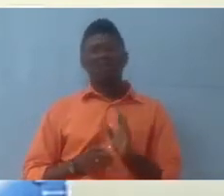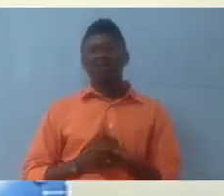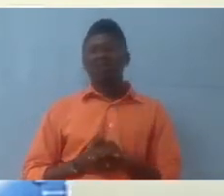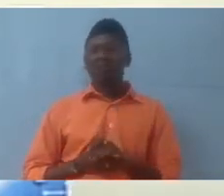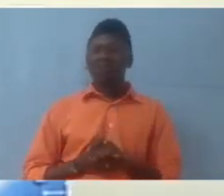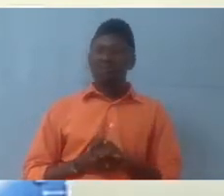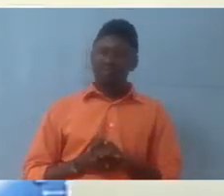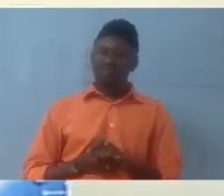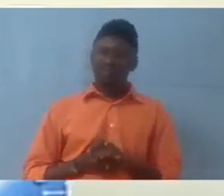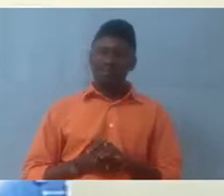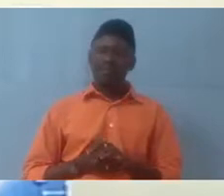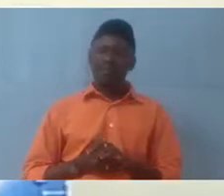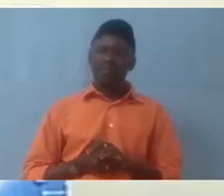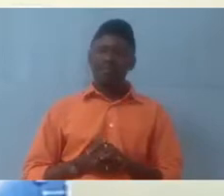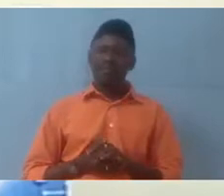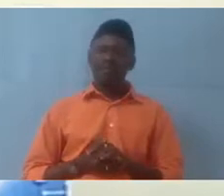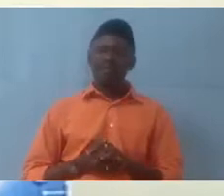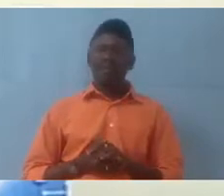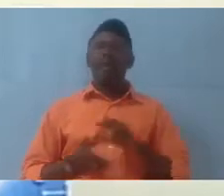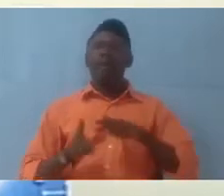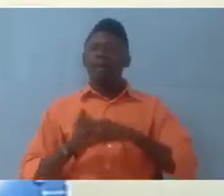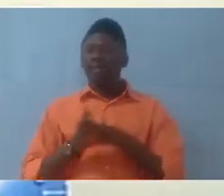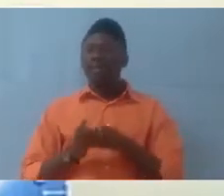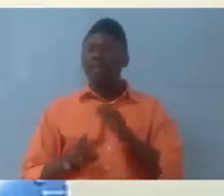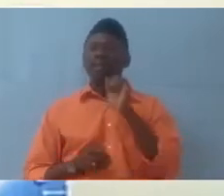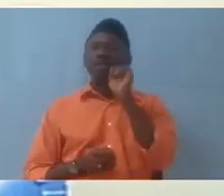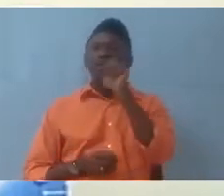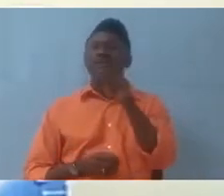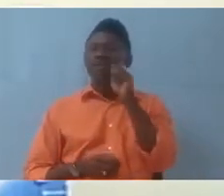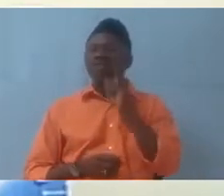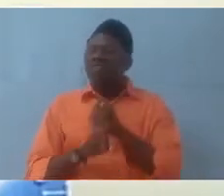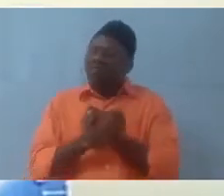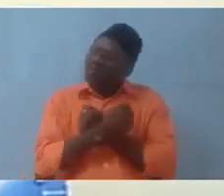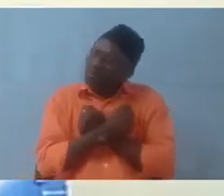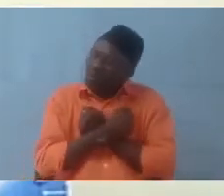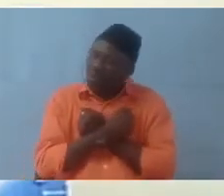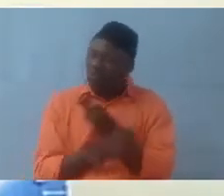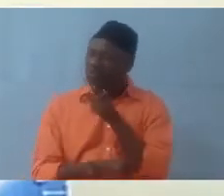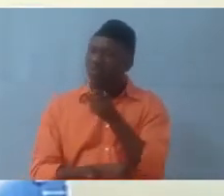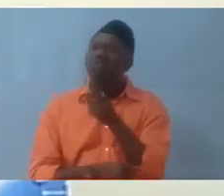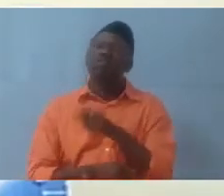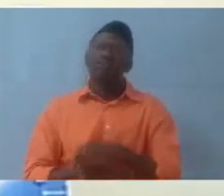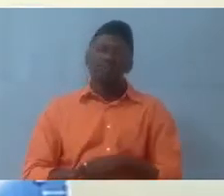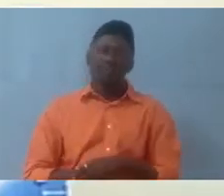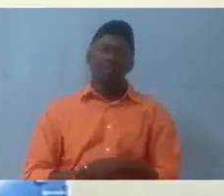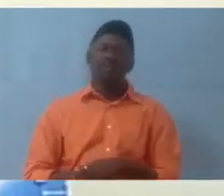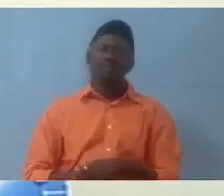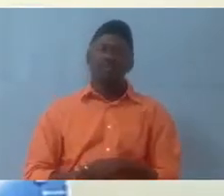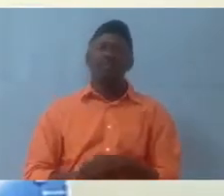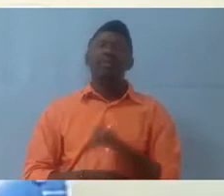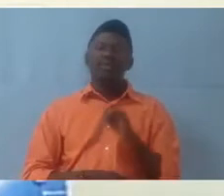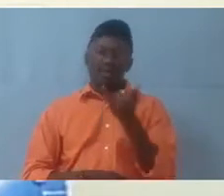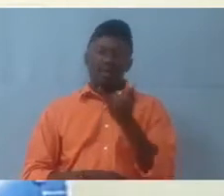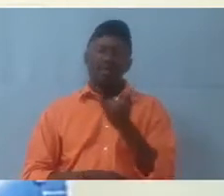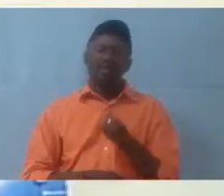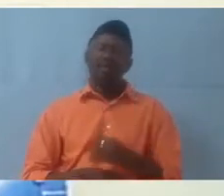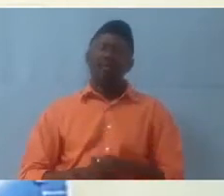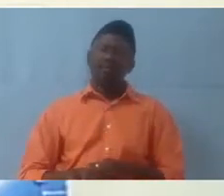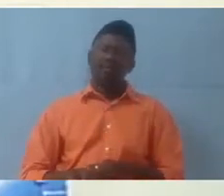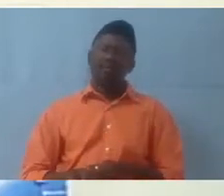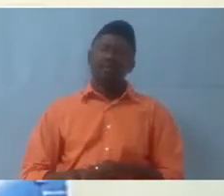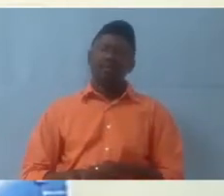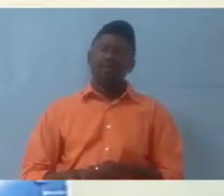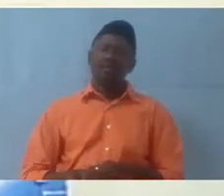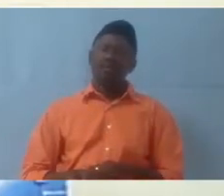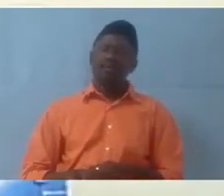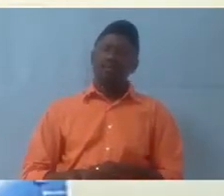dingat he must have been proud of you on dafa melni mom ku la daan pougaré wu la yes coming from a very humble background yes he was proud of me for the